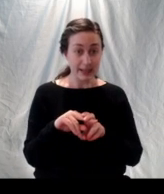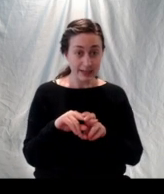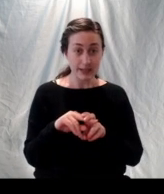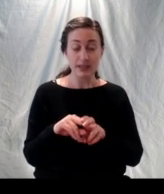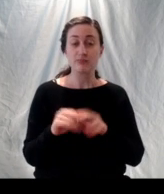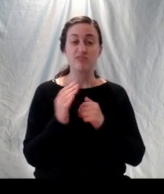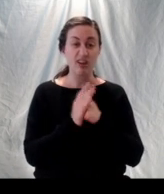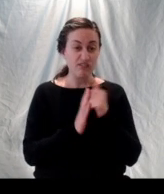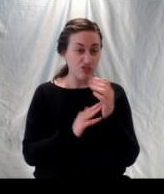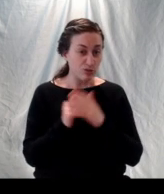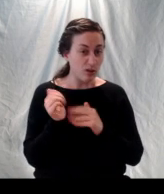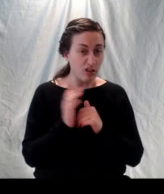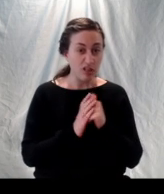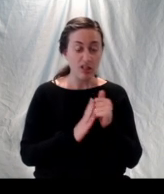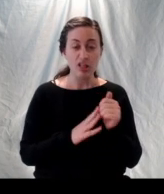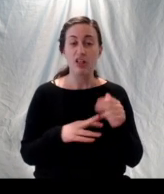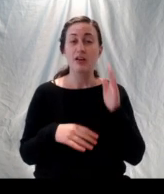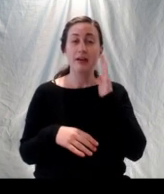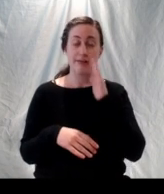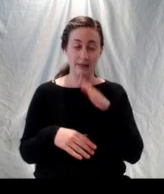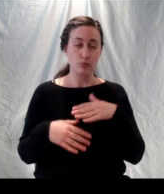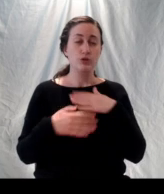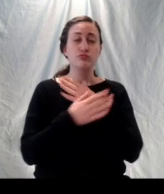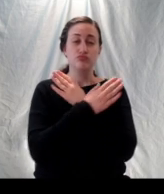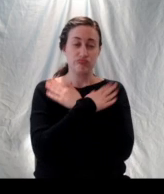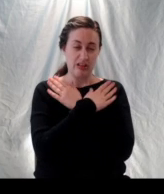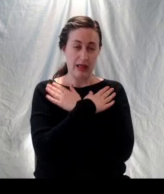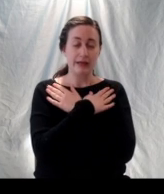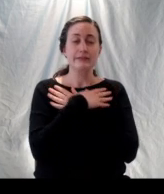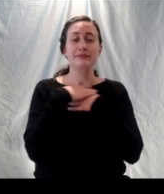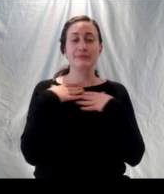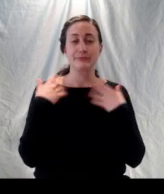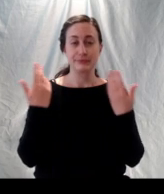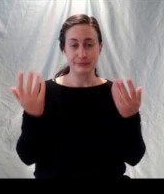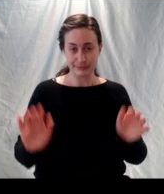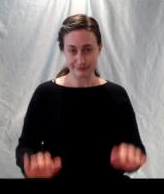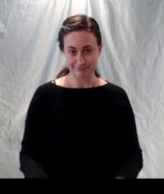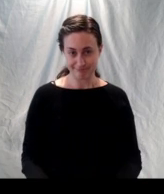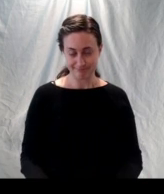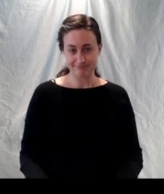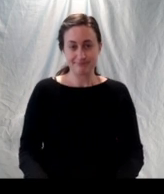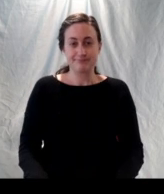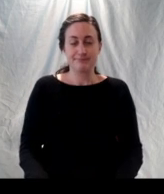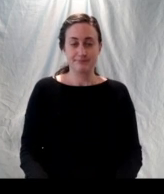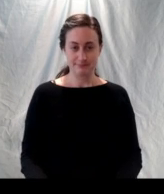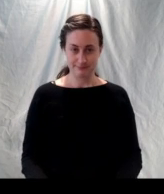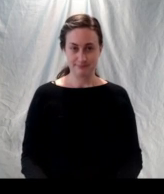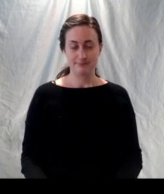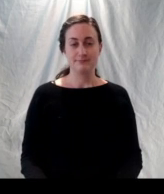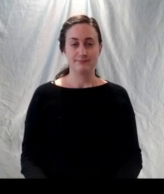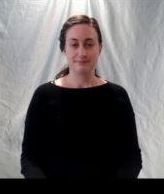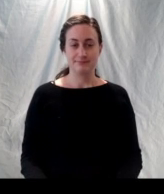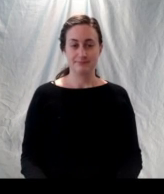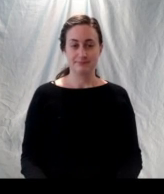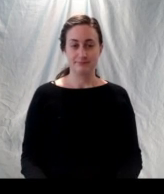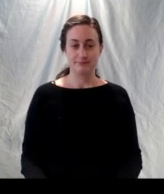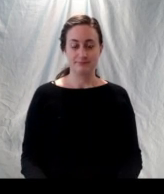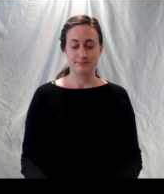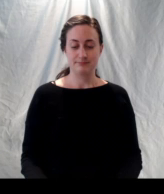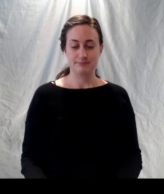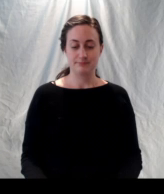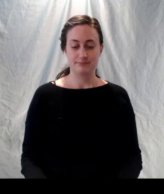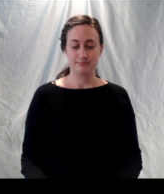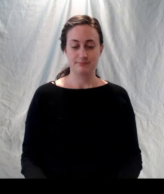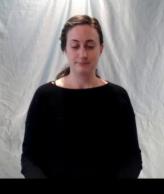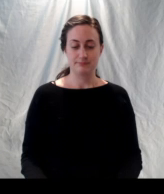really focus on your five senses. Okay, so to get into the right mindset, we're just going to take in a few